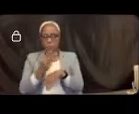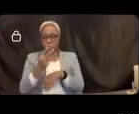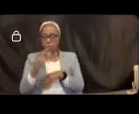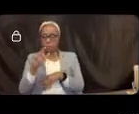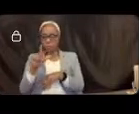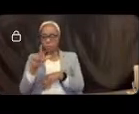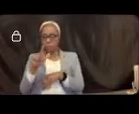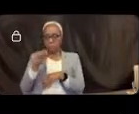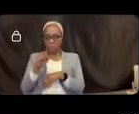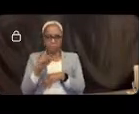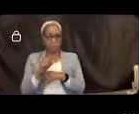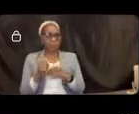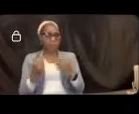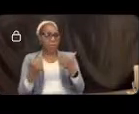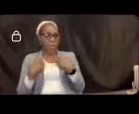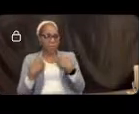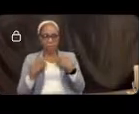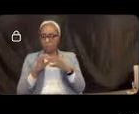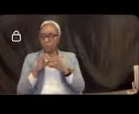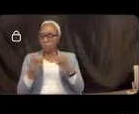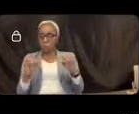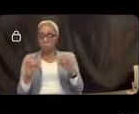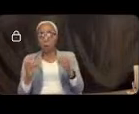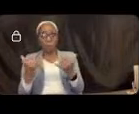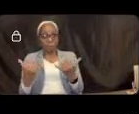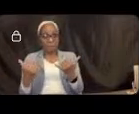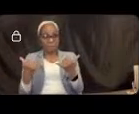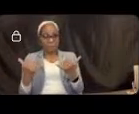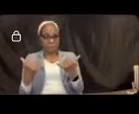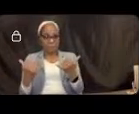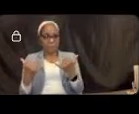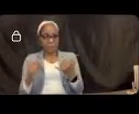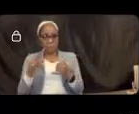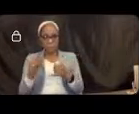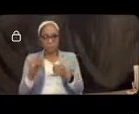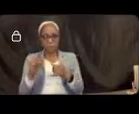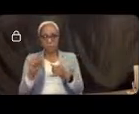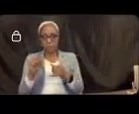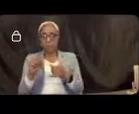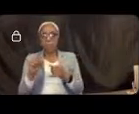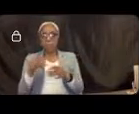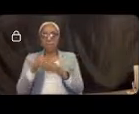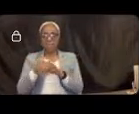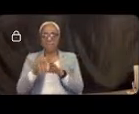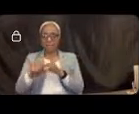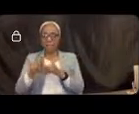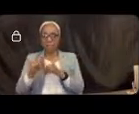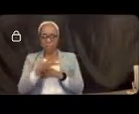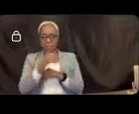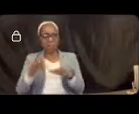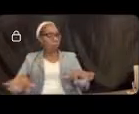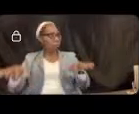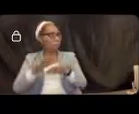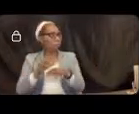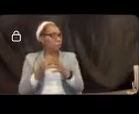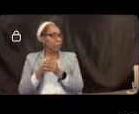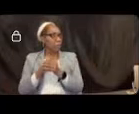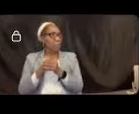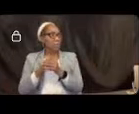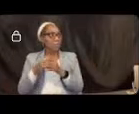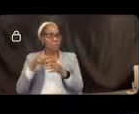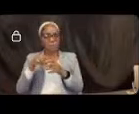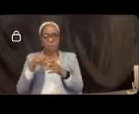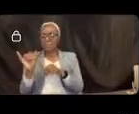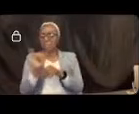There are existing lots of record within this block and within the overall neighborhood area which are similar in size